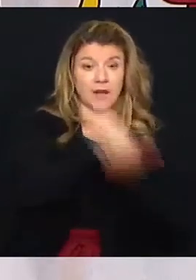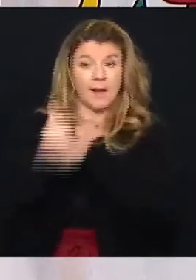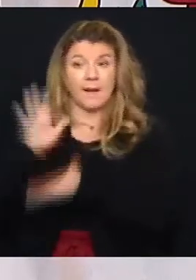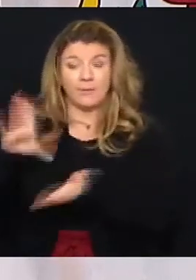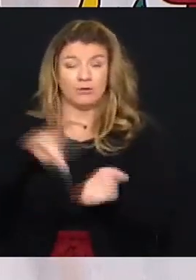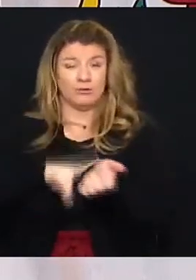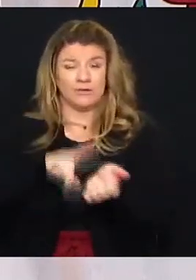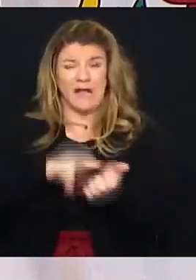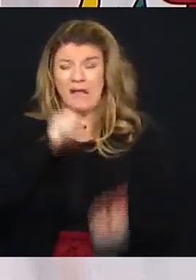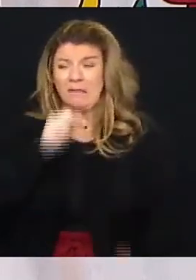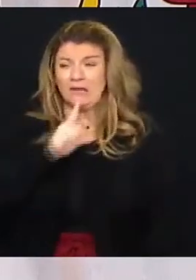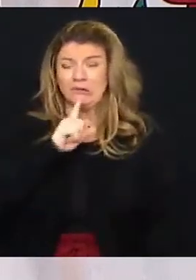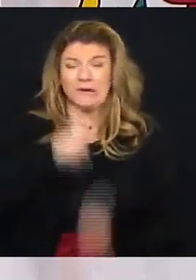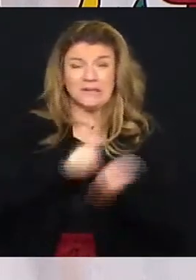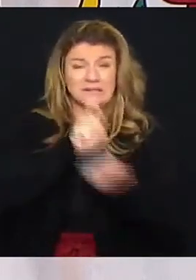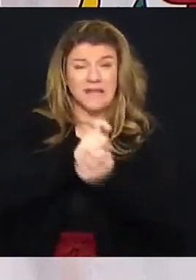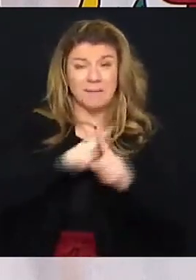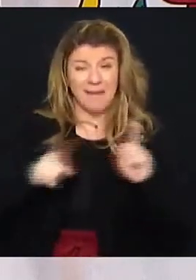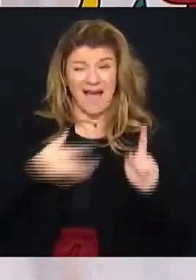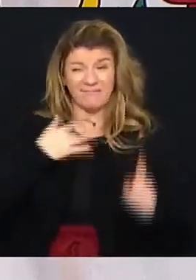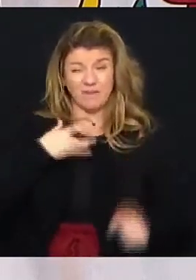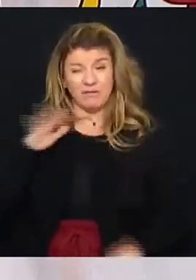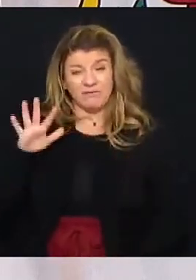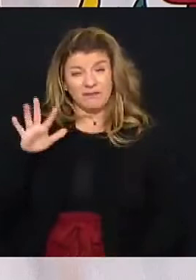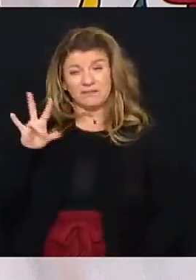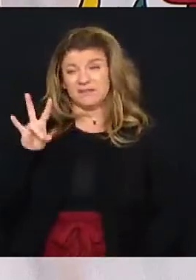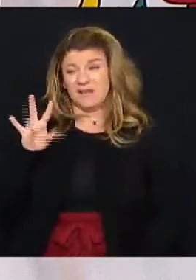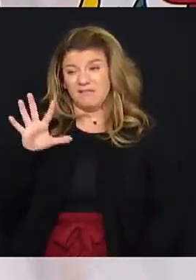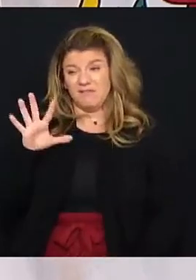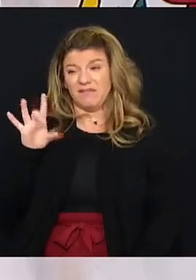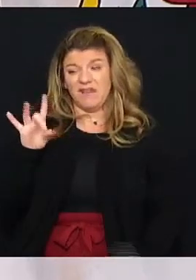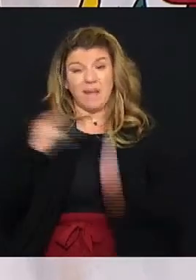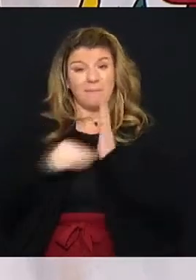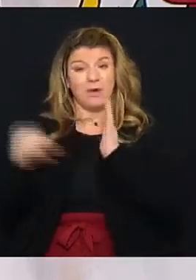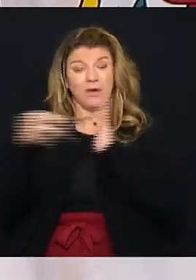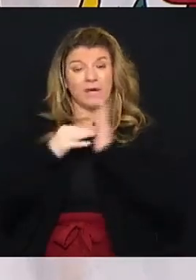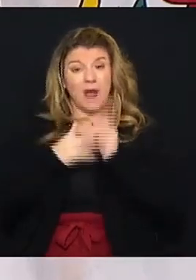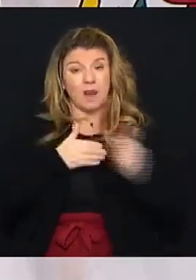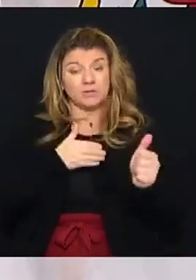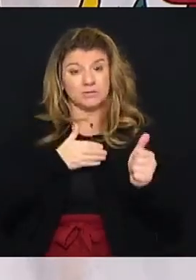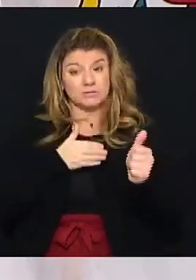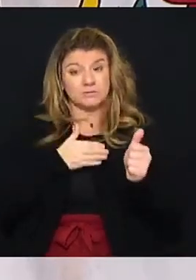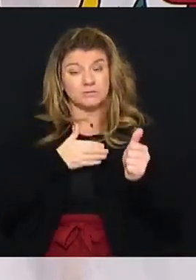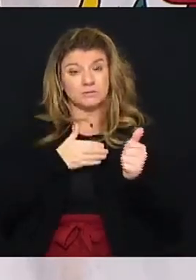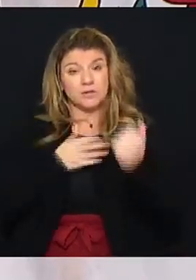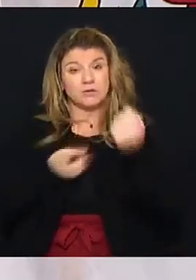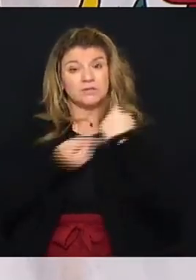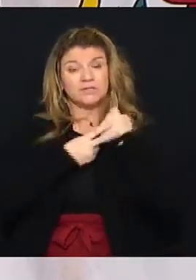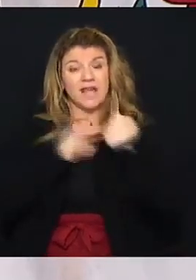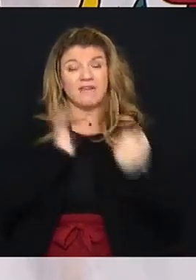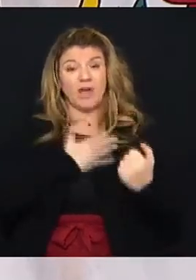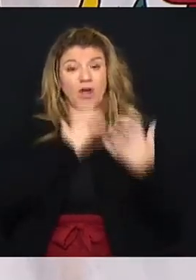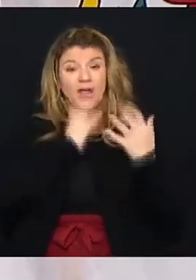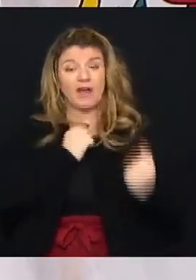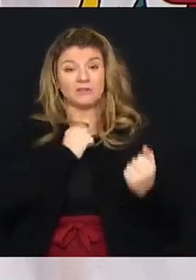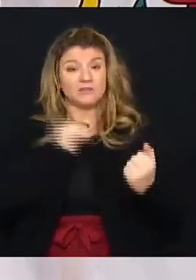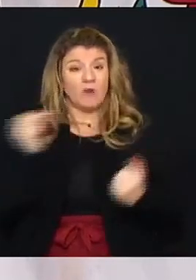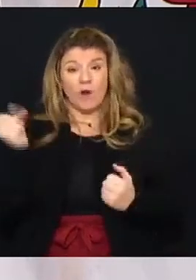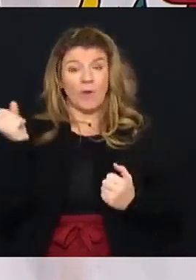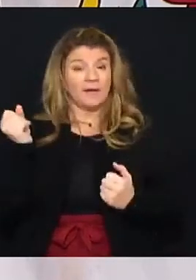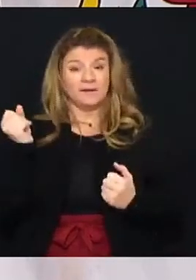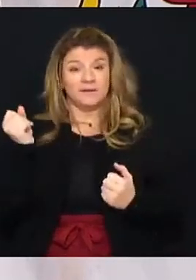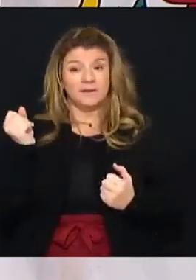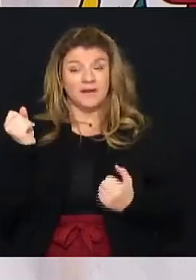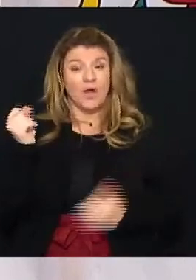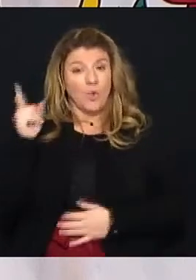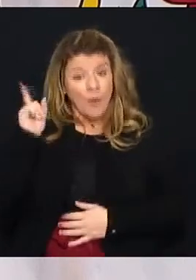don't remember exactly the number, but $57 or $58 million in saving our care right off the get-go, because we